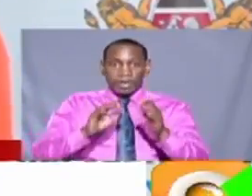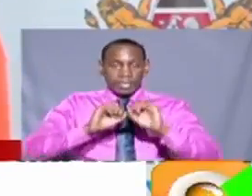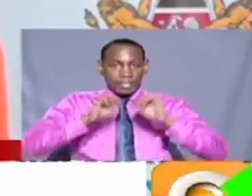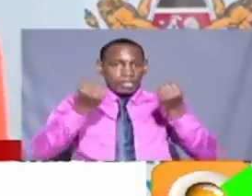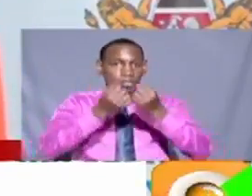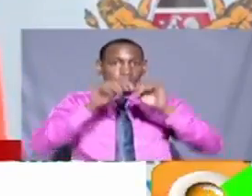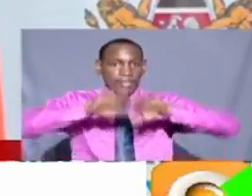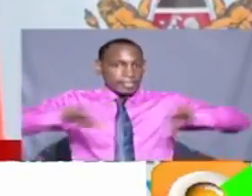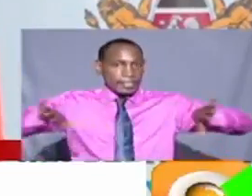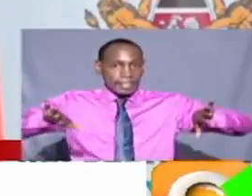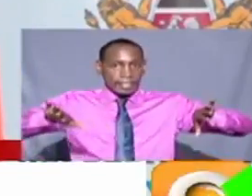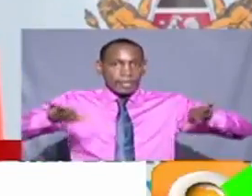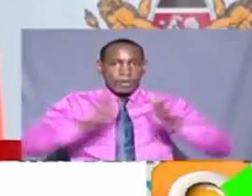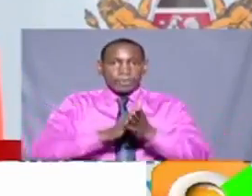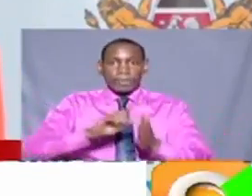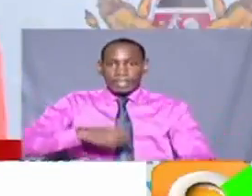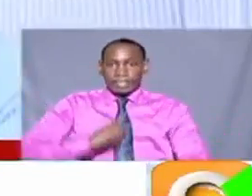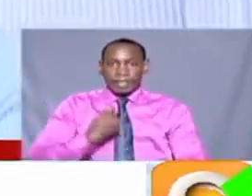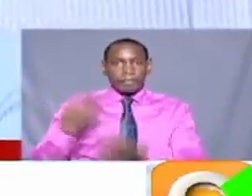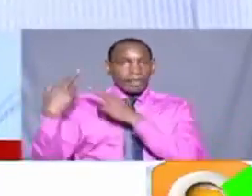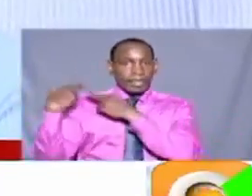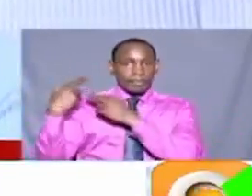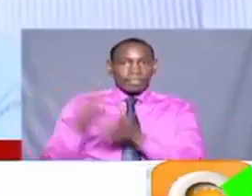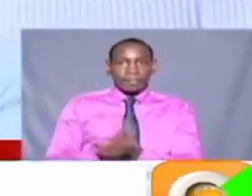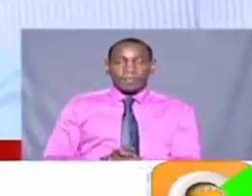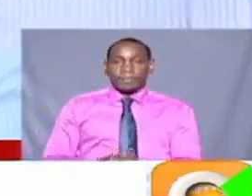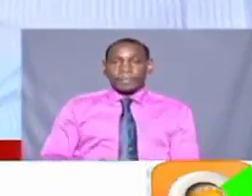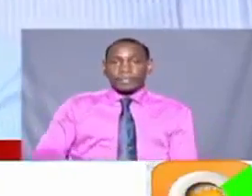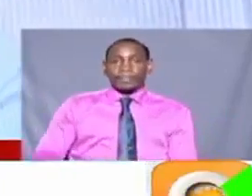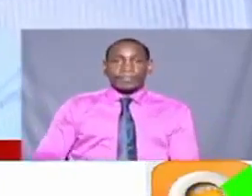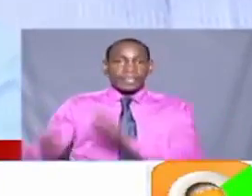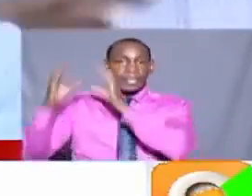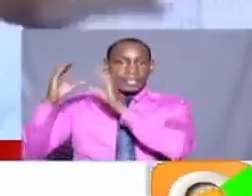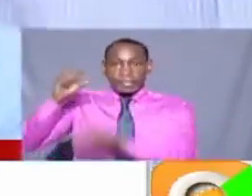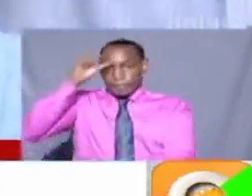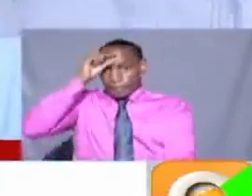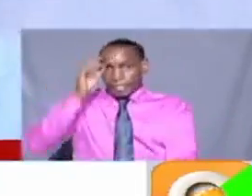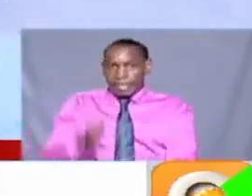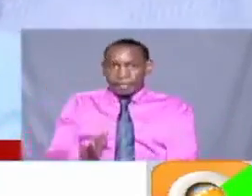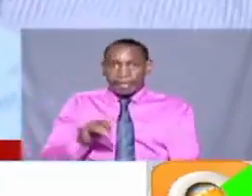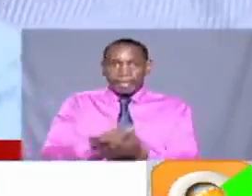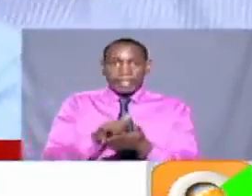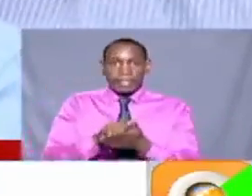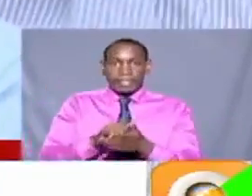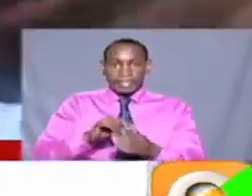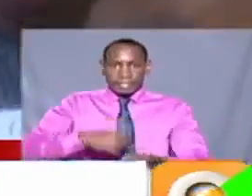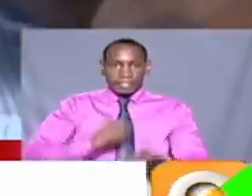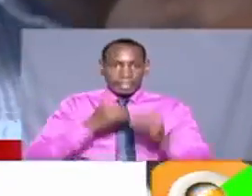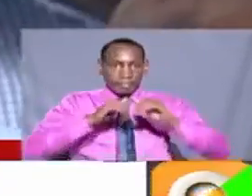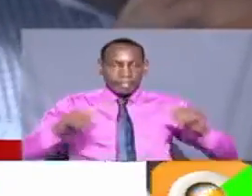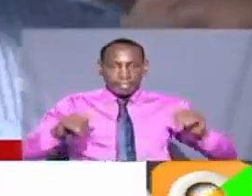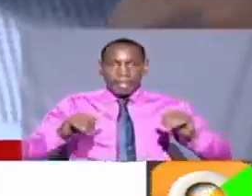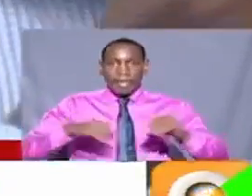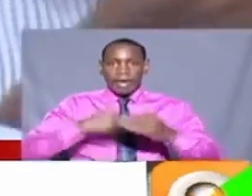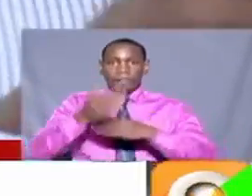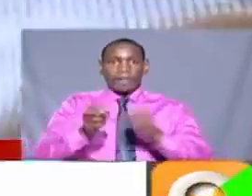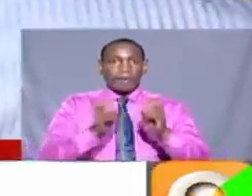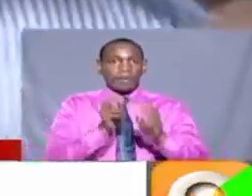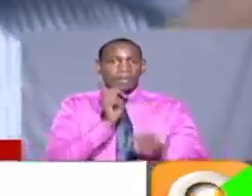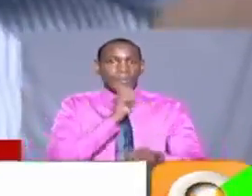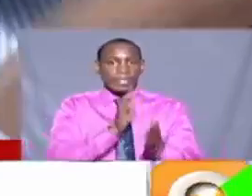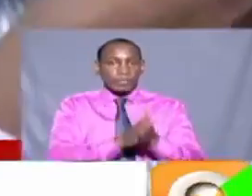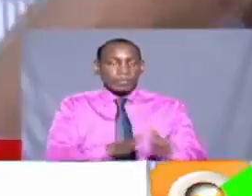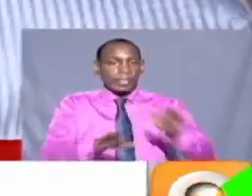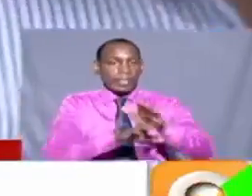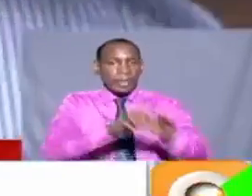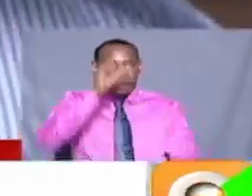social distancing with self-determination. Kilifi Governor Amason Kingi, who is under self-quarantine for coming into contact with his